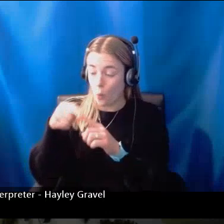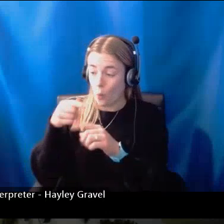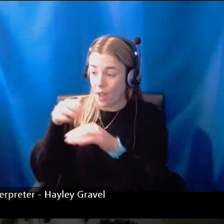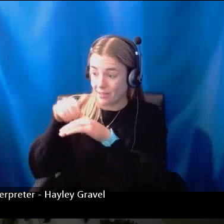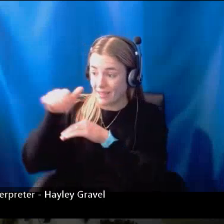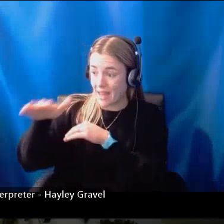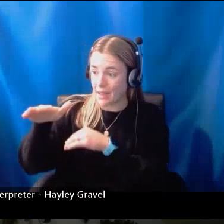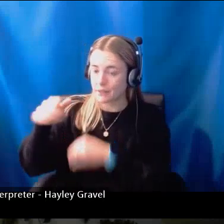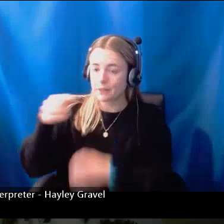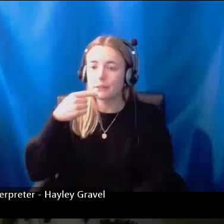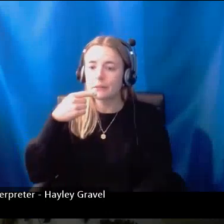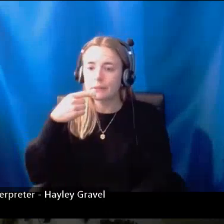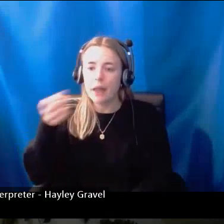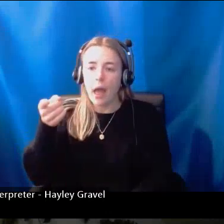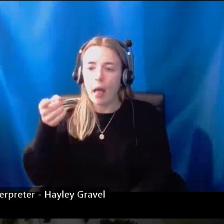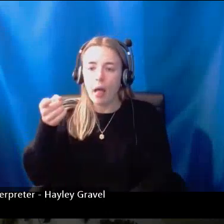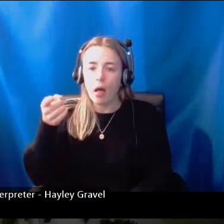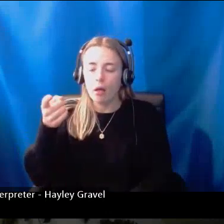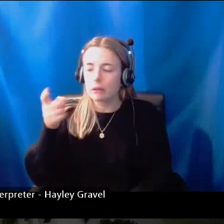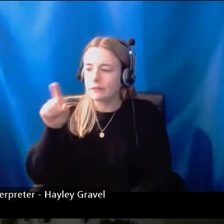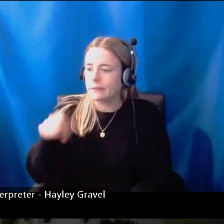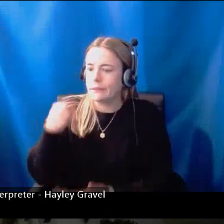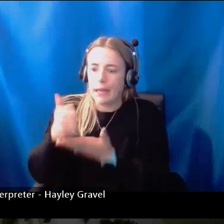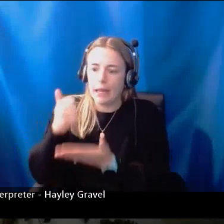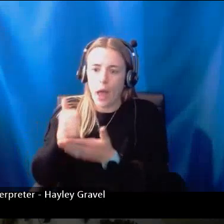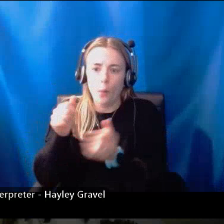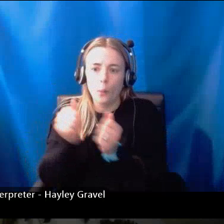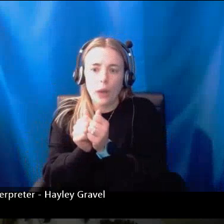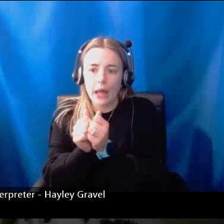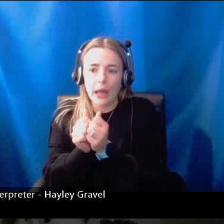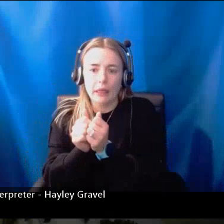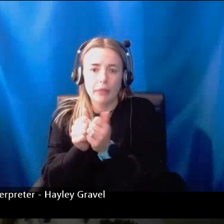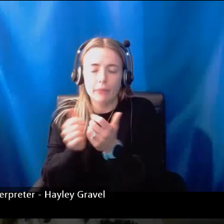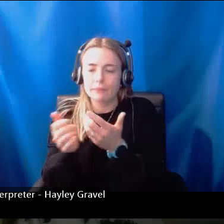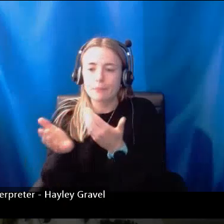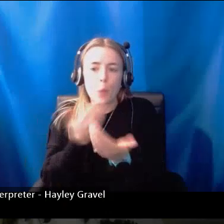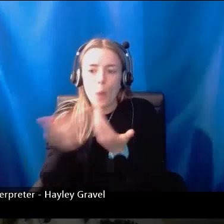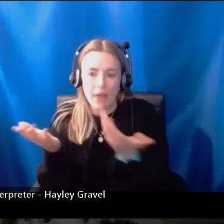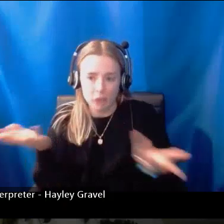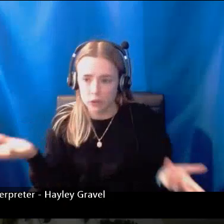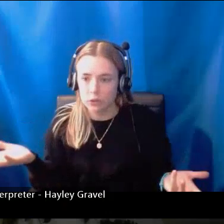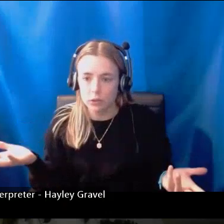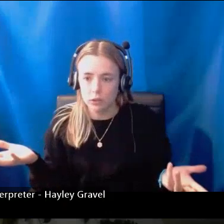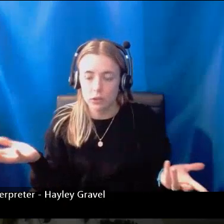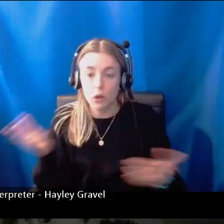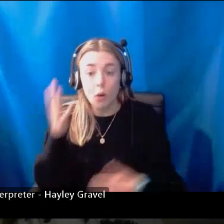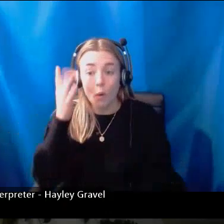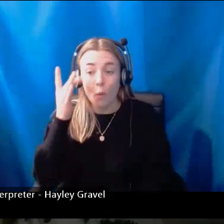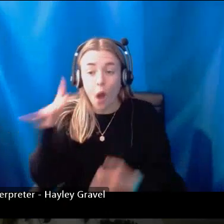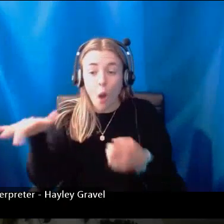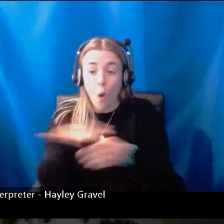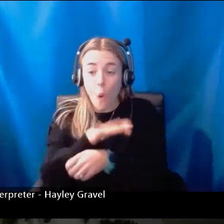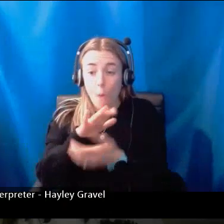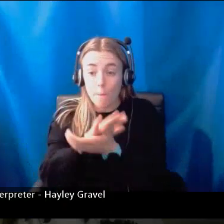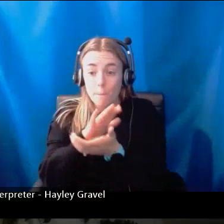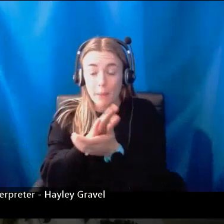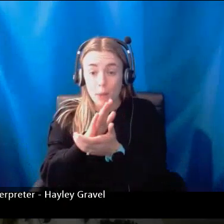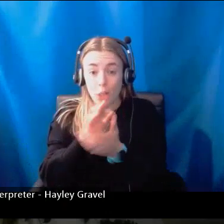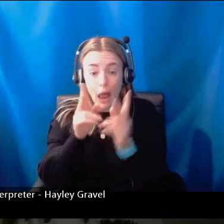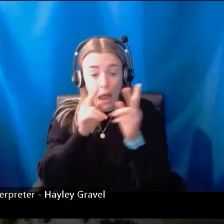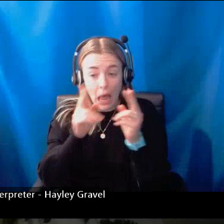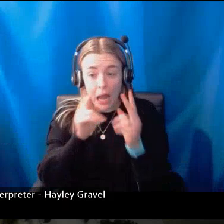with? And we'll go from there, okay? Because I'm not going to go through and edit your entire paper. But if you let